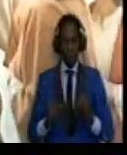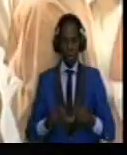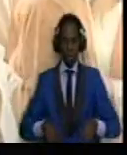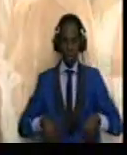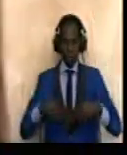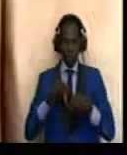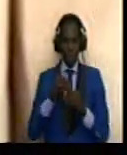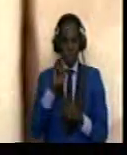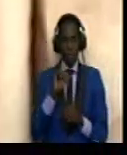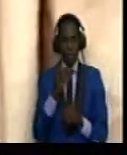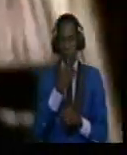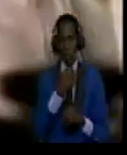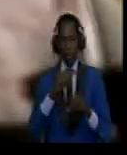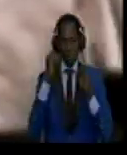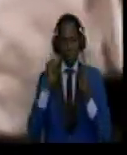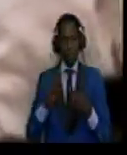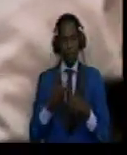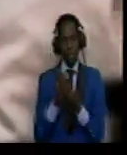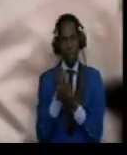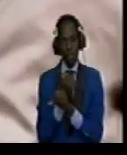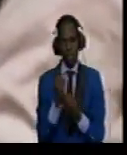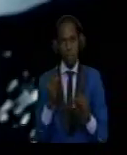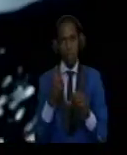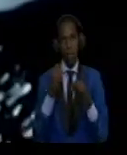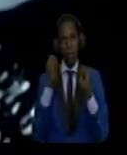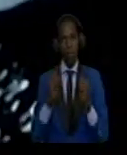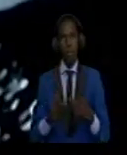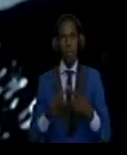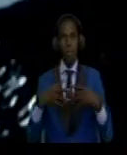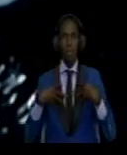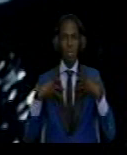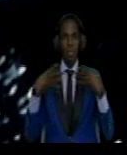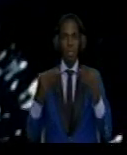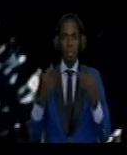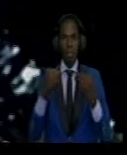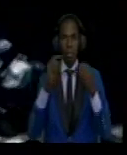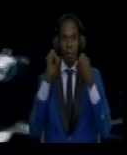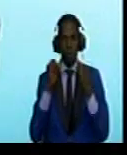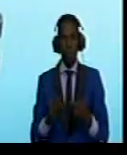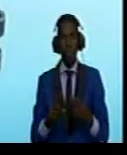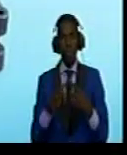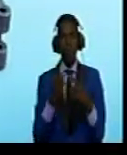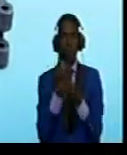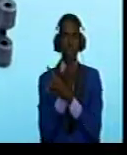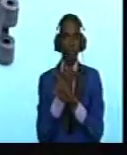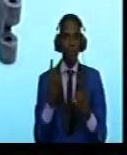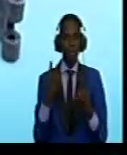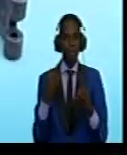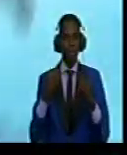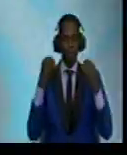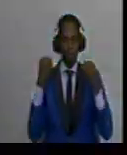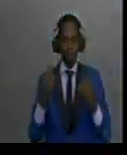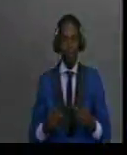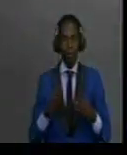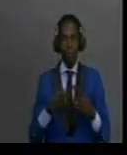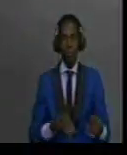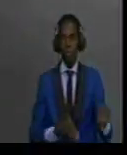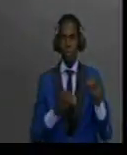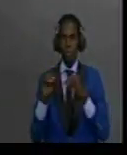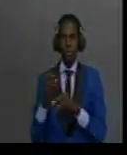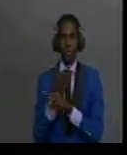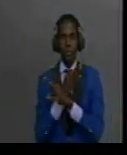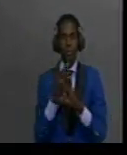power to save, the power to heal, the power to deliver, and the power to set free, and the power